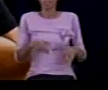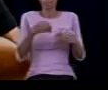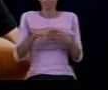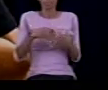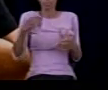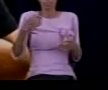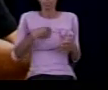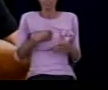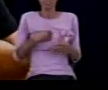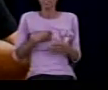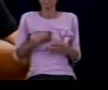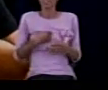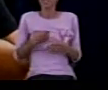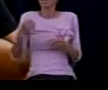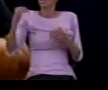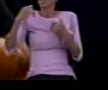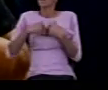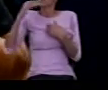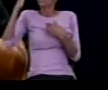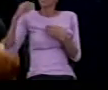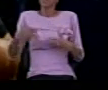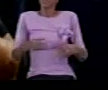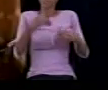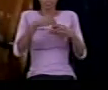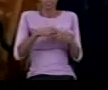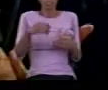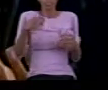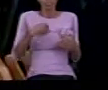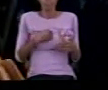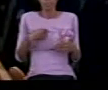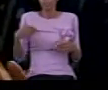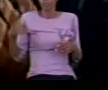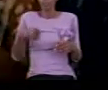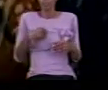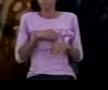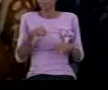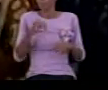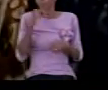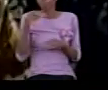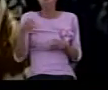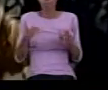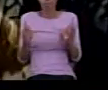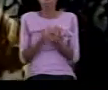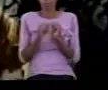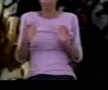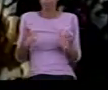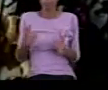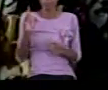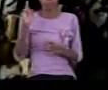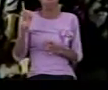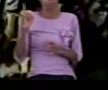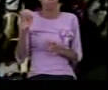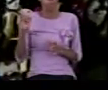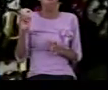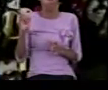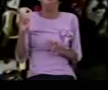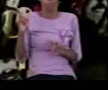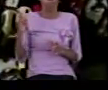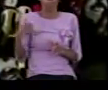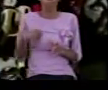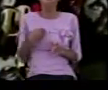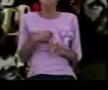Have your way in me, Lord. And we come to you with a thankful heart, Lord. We do. We come to you